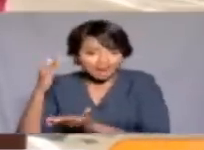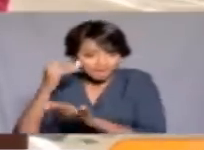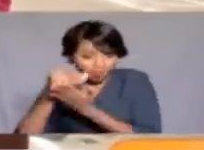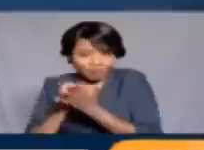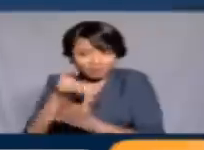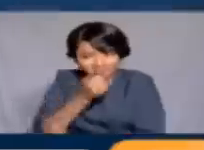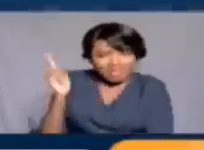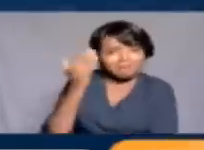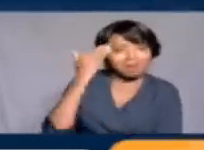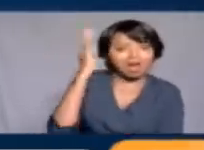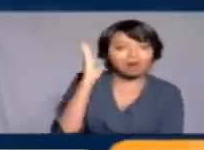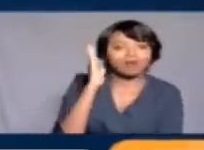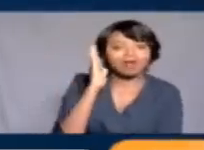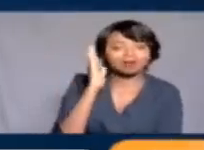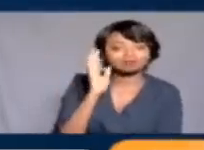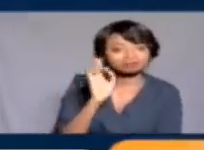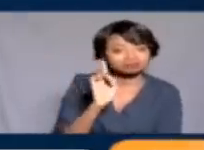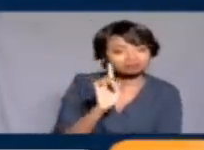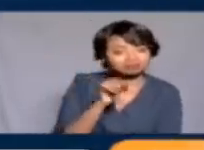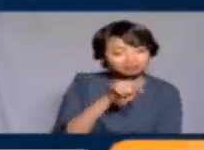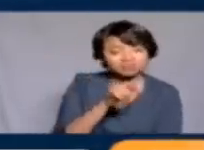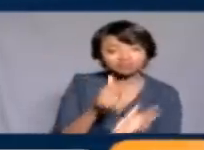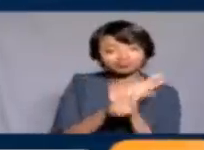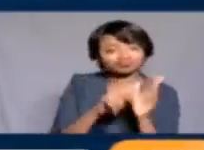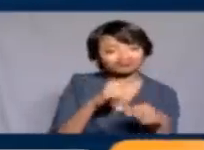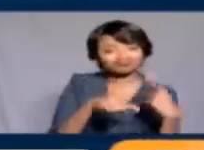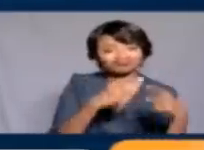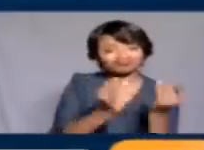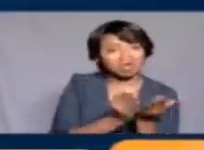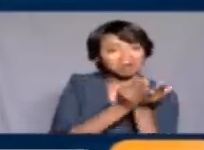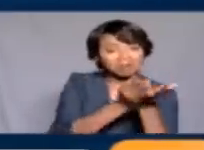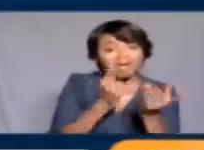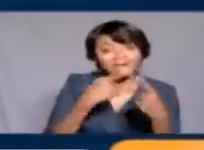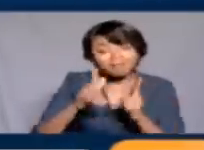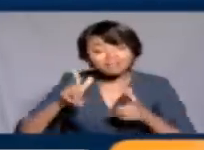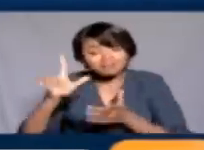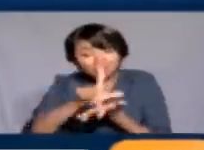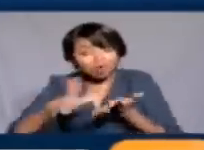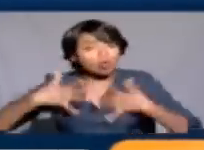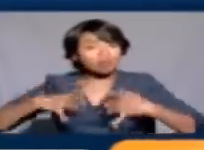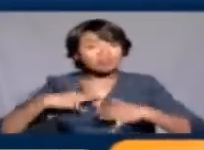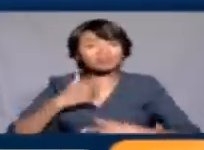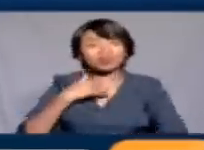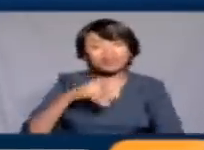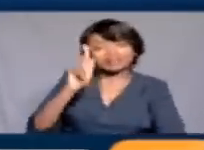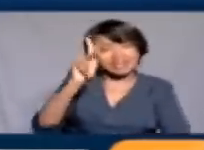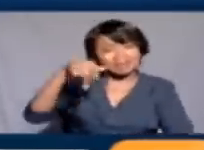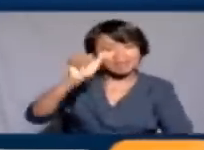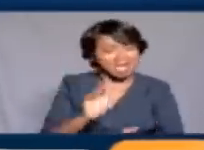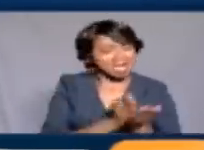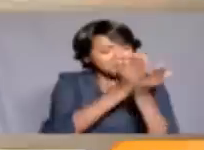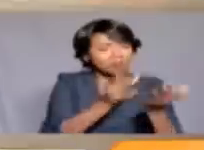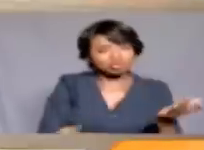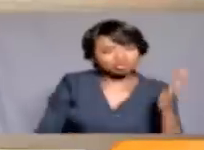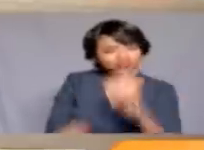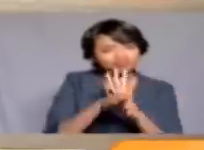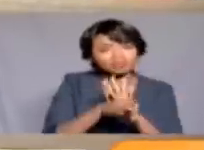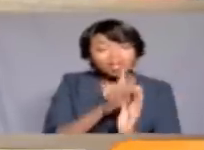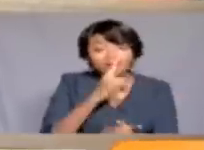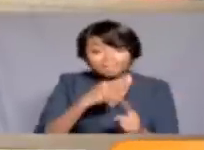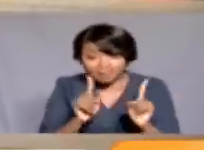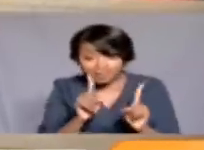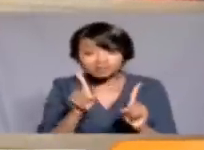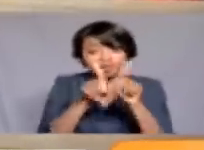are aware. The impasse continues as locals demand the exit of KPA's vessels from their shores.